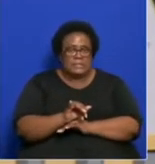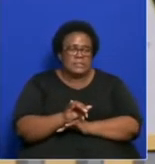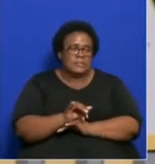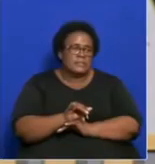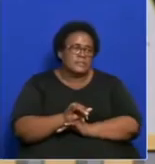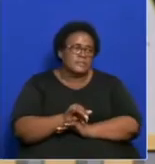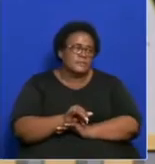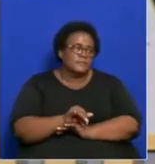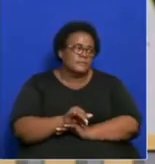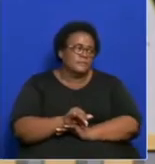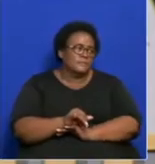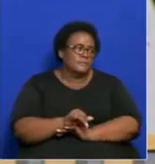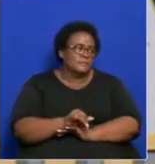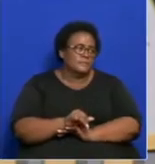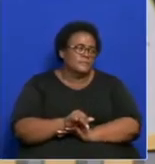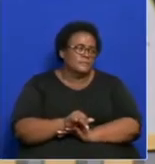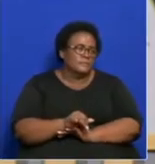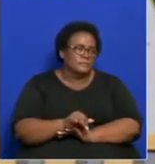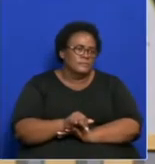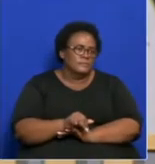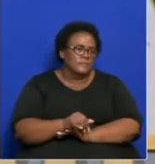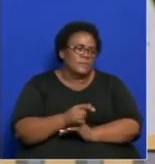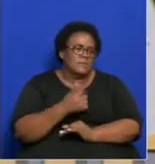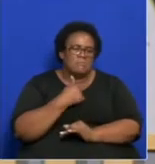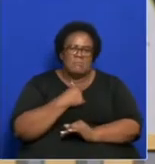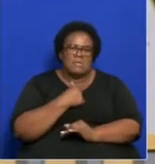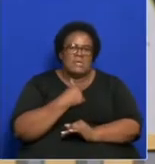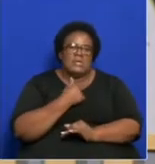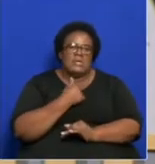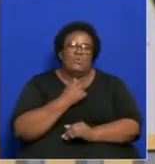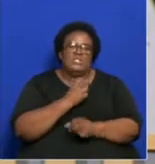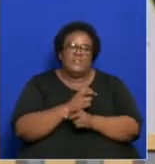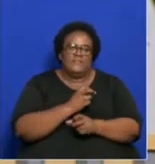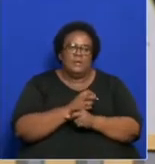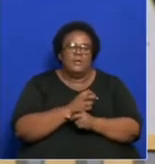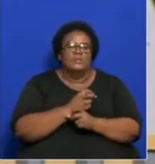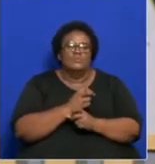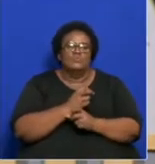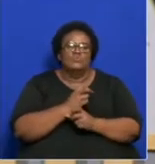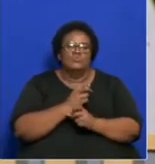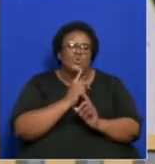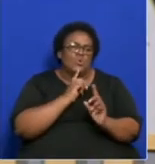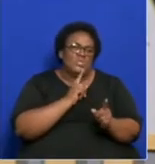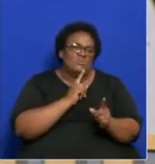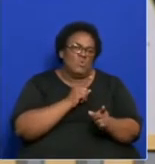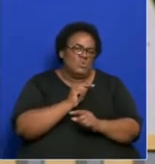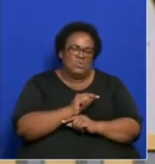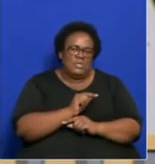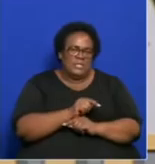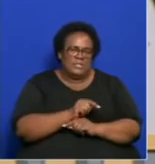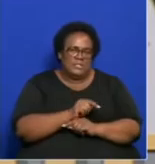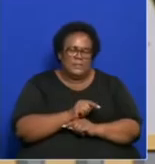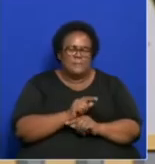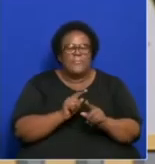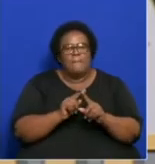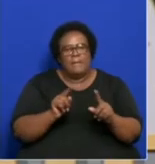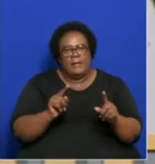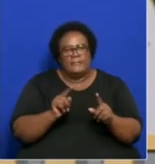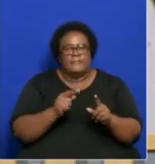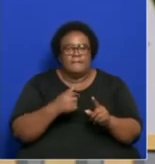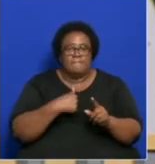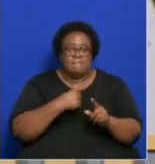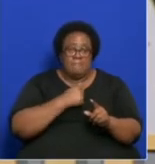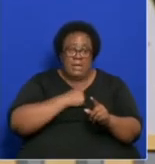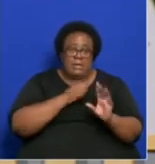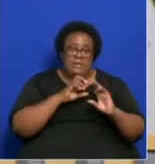found it very difficult to talk to this, but the long and short of it is that my department responded